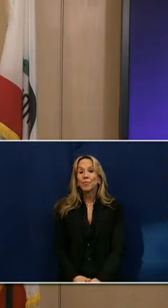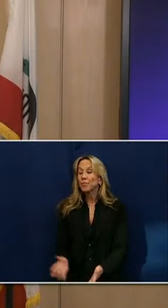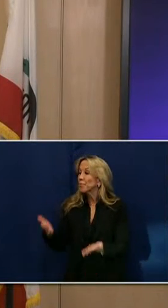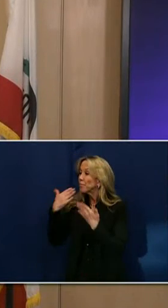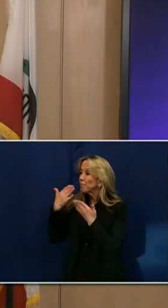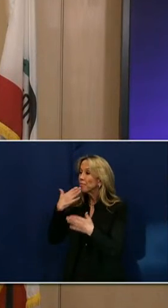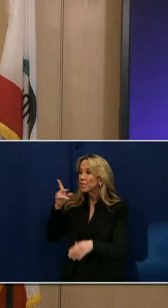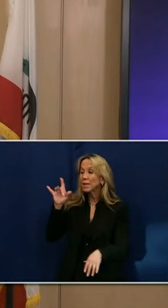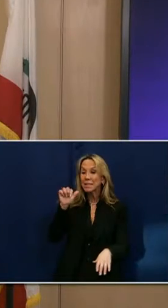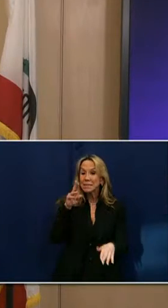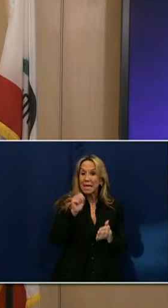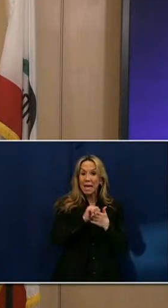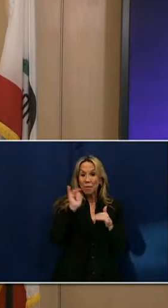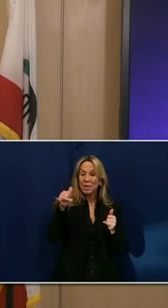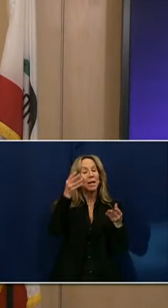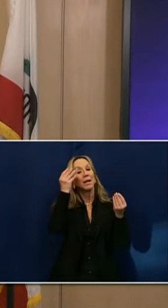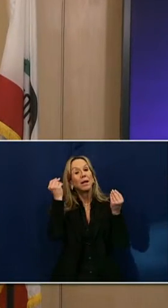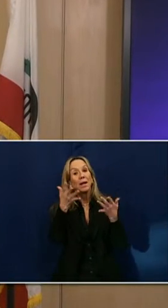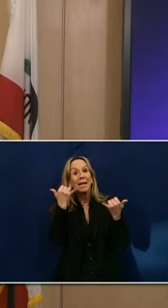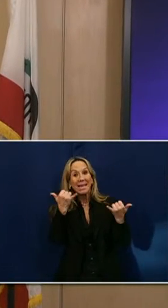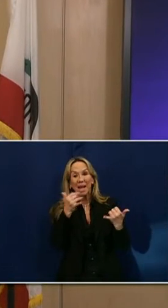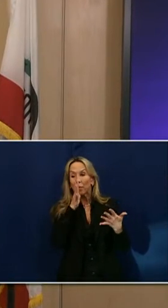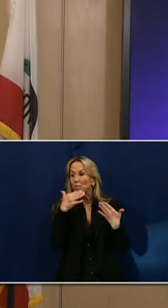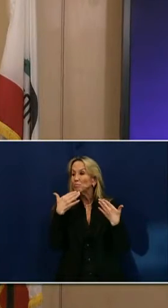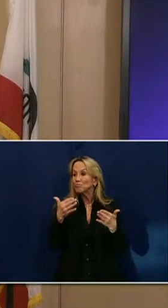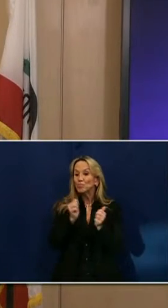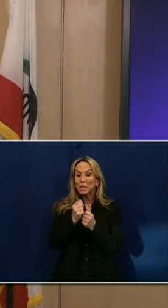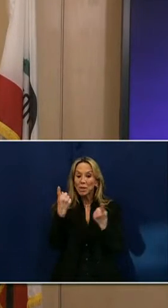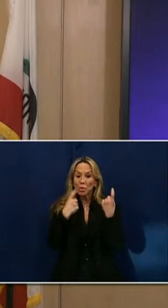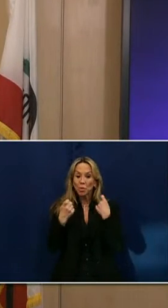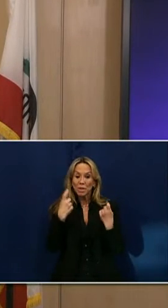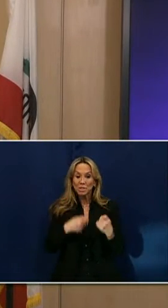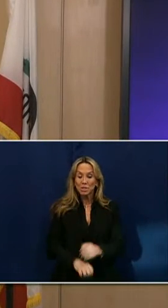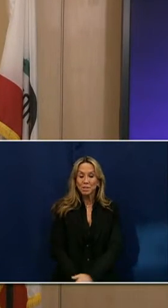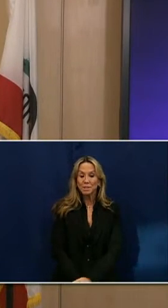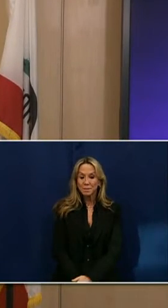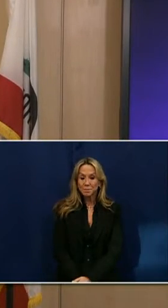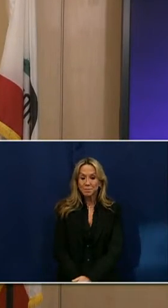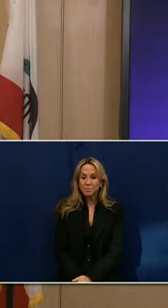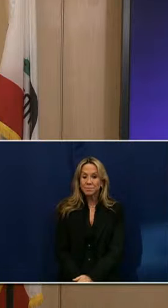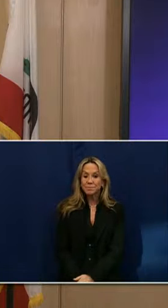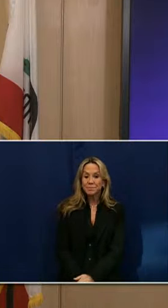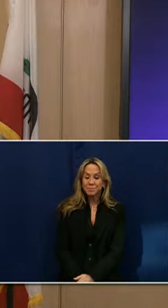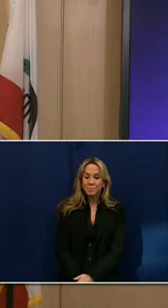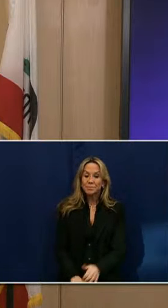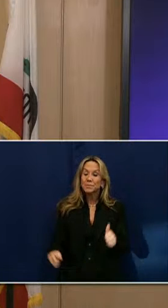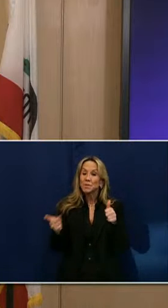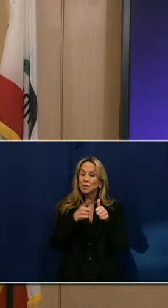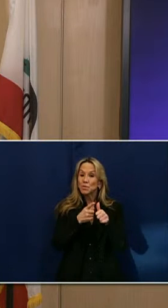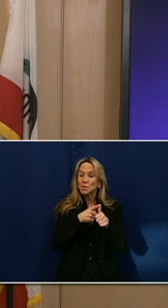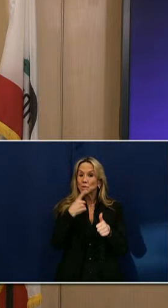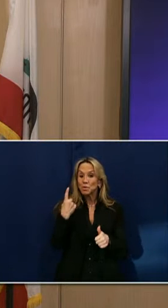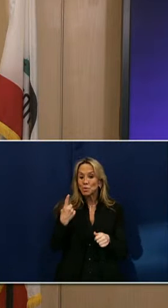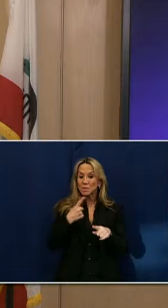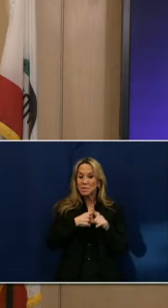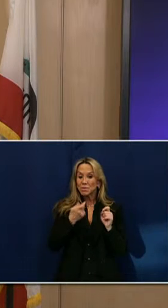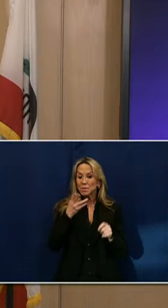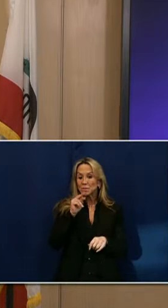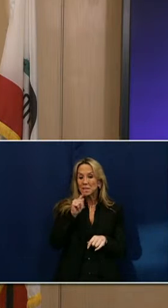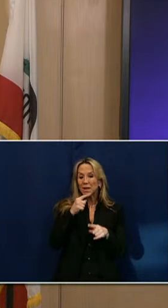Thank you, Diane, for that update. We'll go right to the questions now. Our first question is from Hunter Sowers